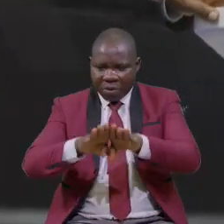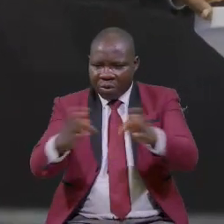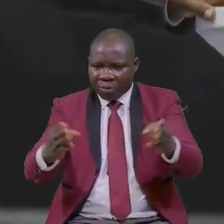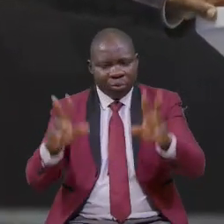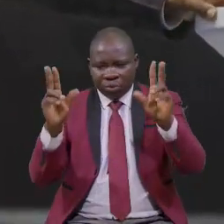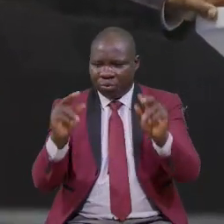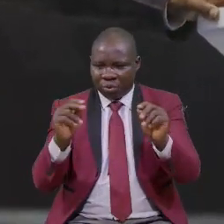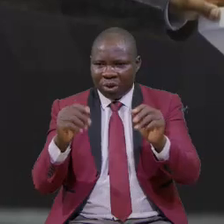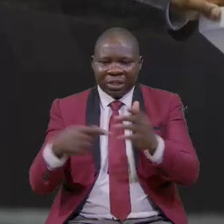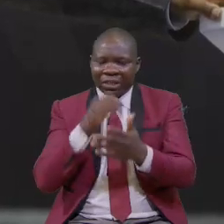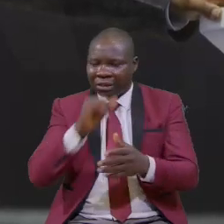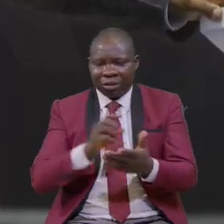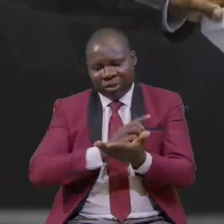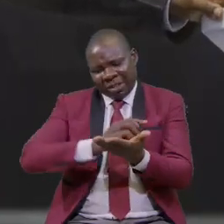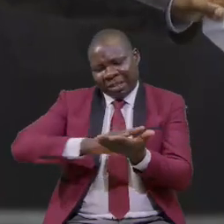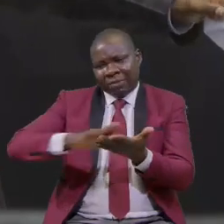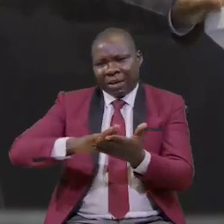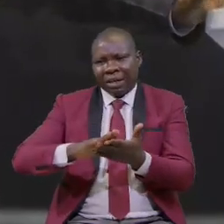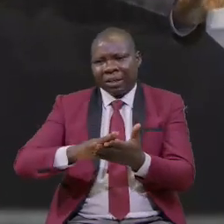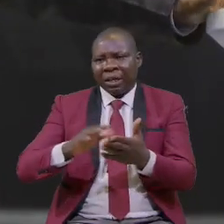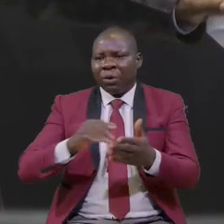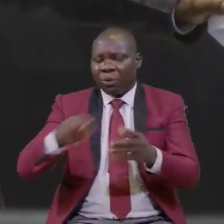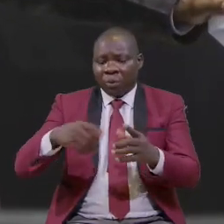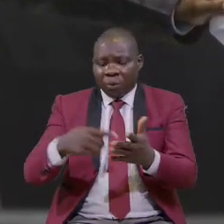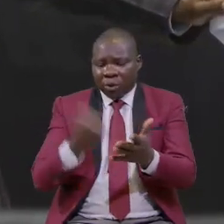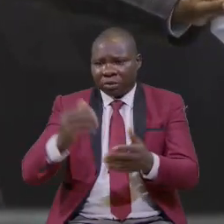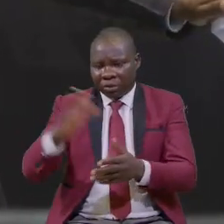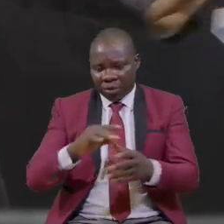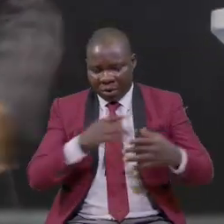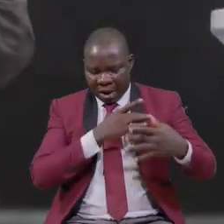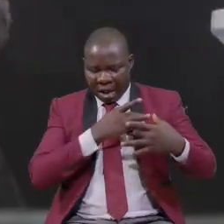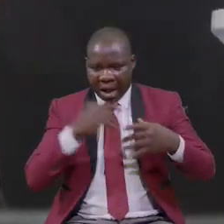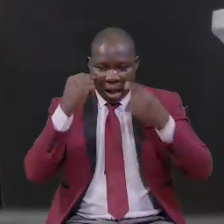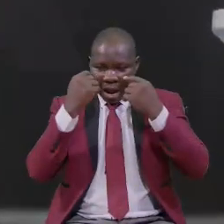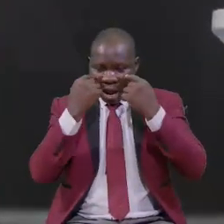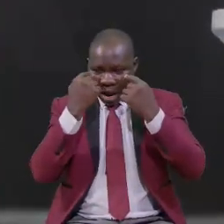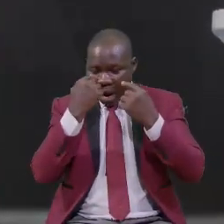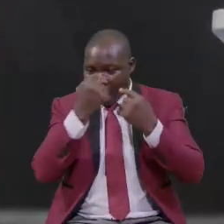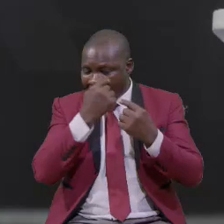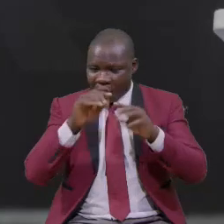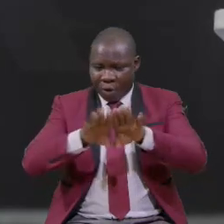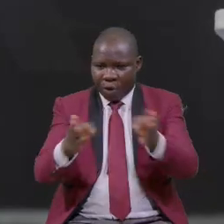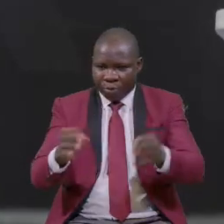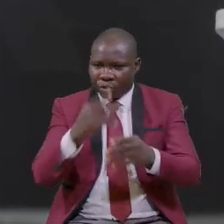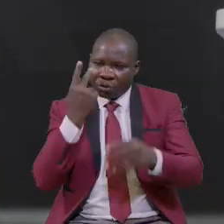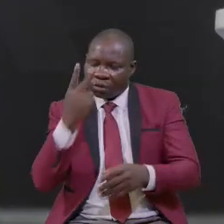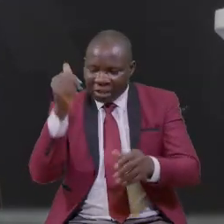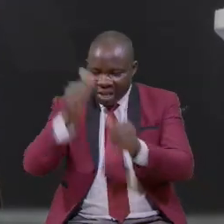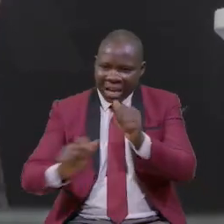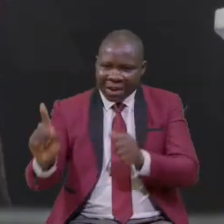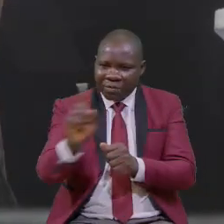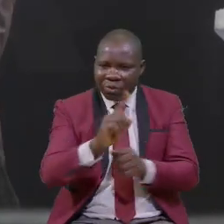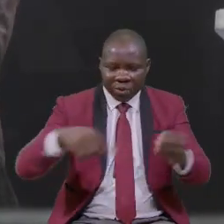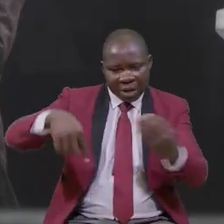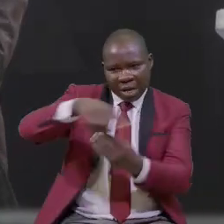when your eyes open and you see everyone around, you wonder. The sign that makes